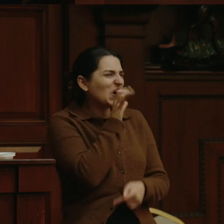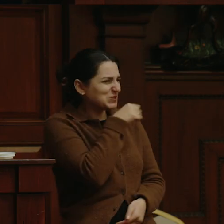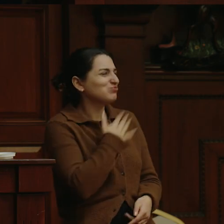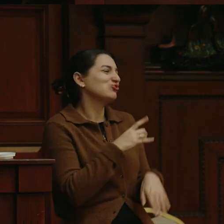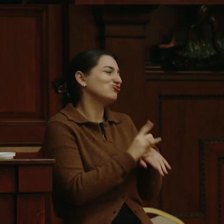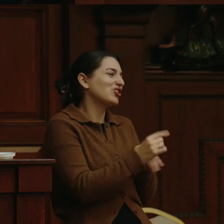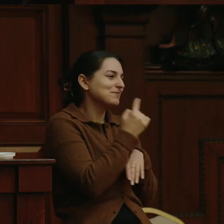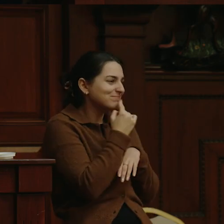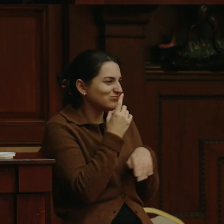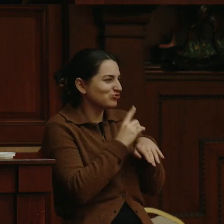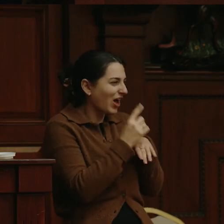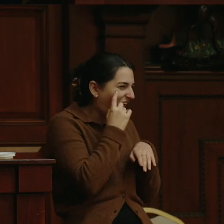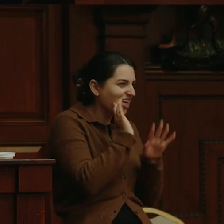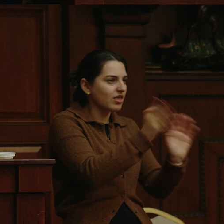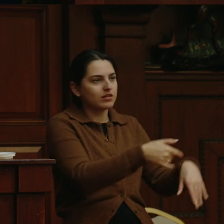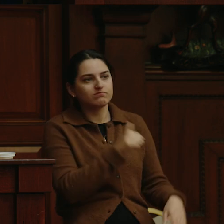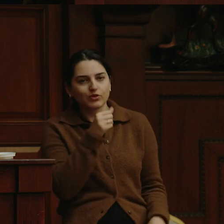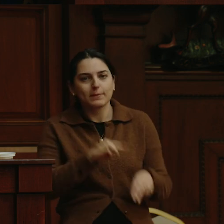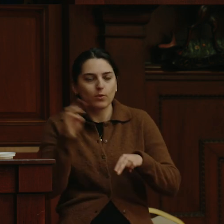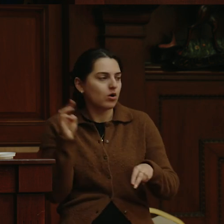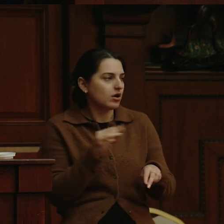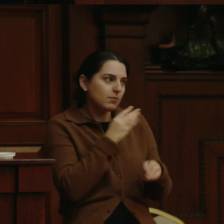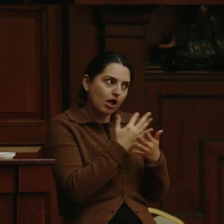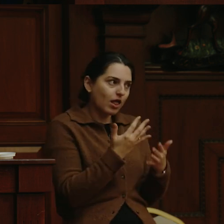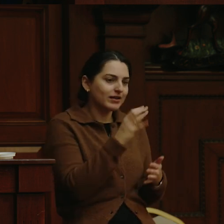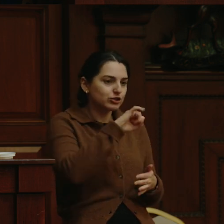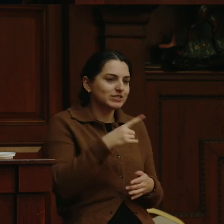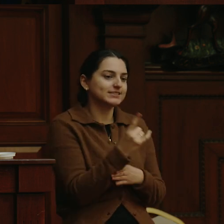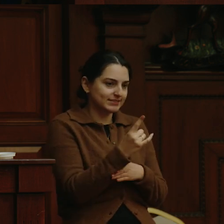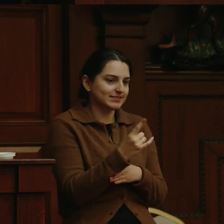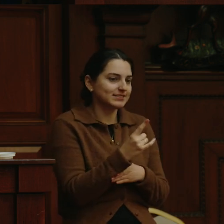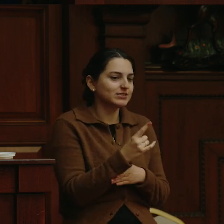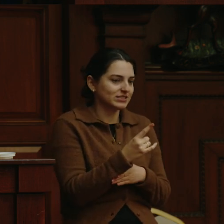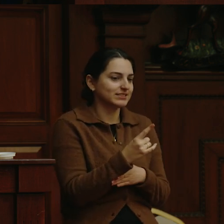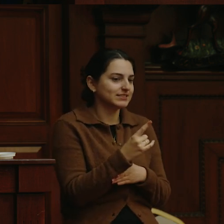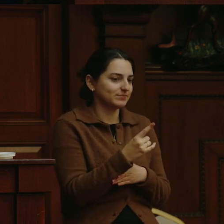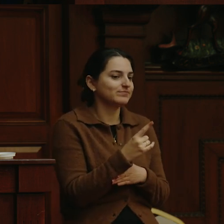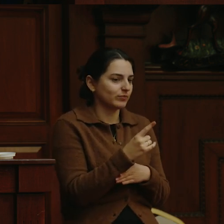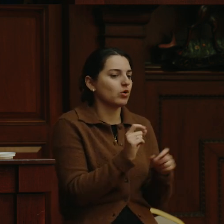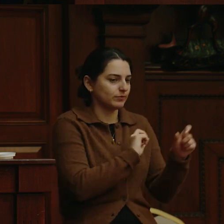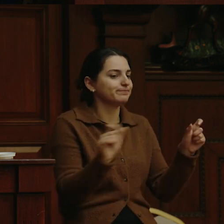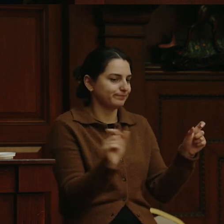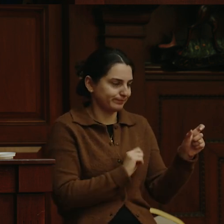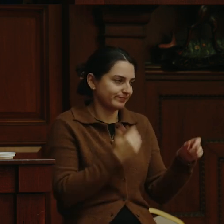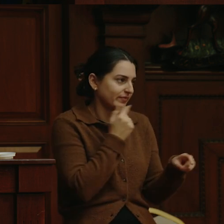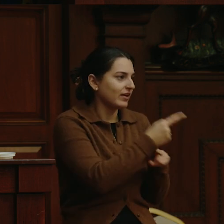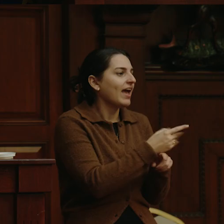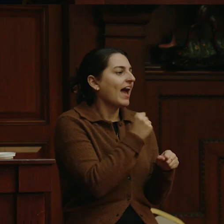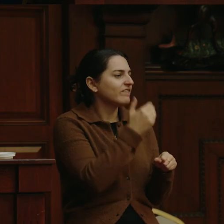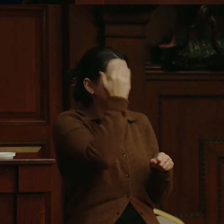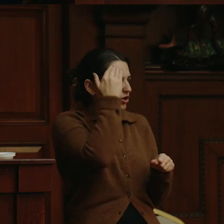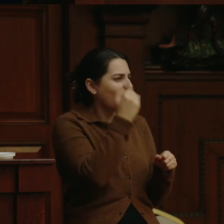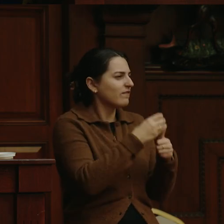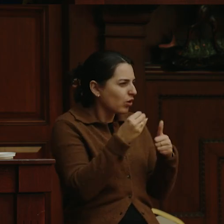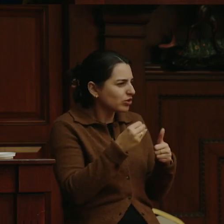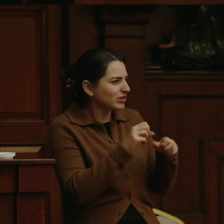and that's it. But there's an awful lot in Sjögren's beyond sicca, the dryness symptoms. There is systemic